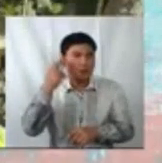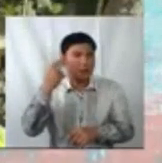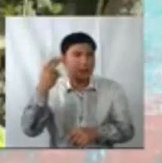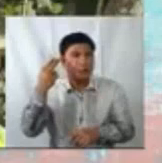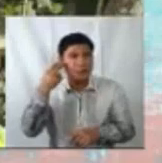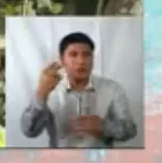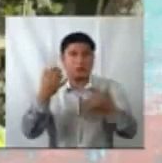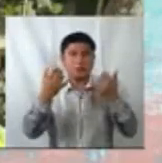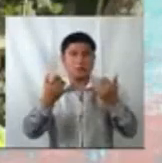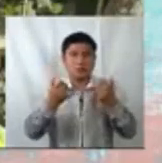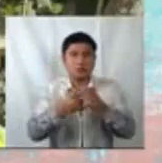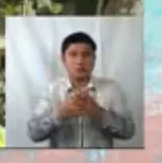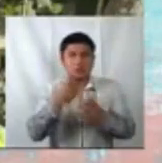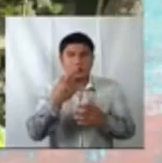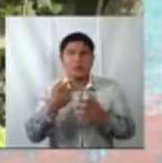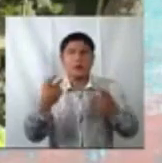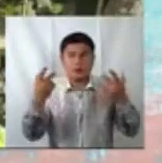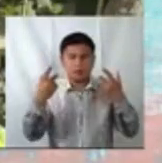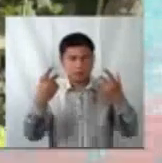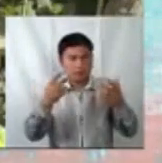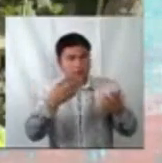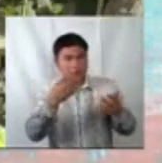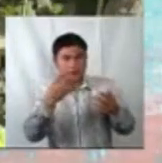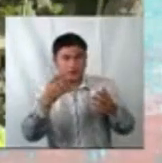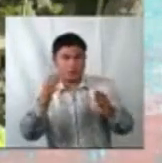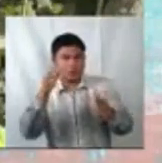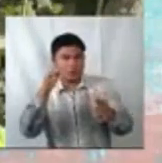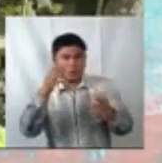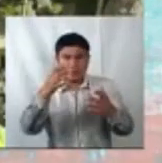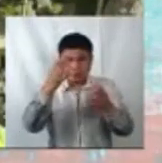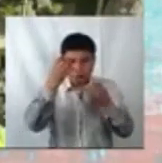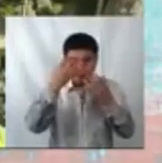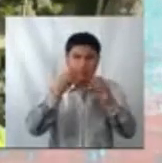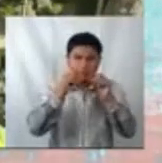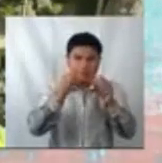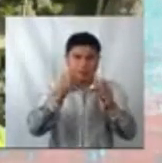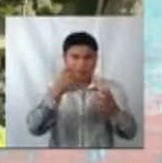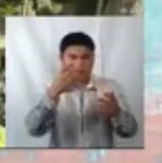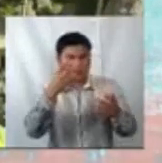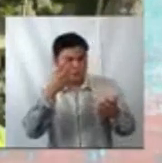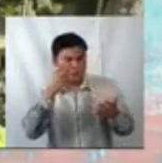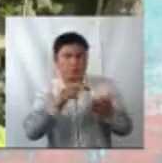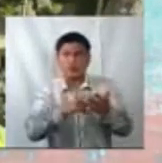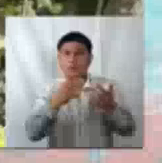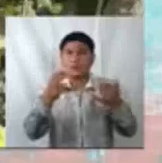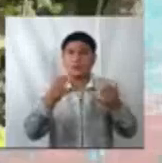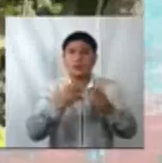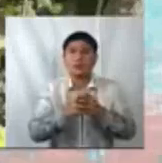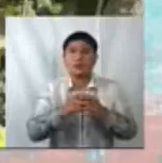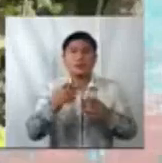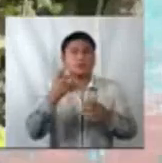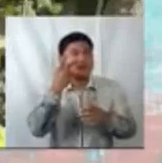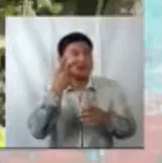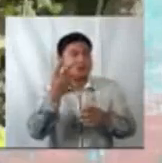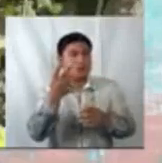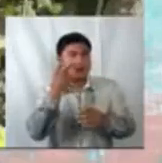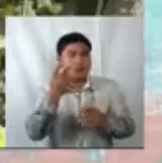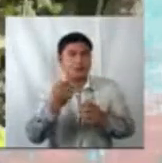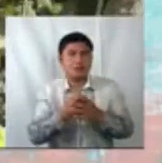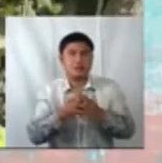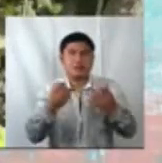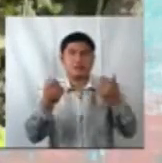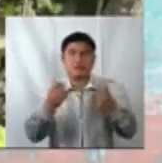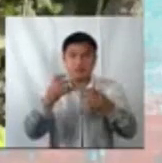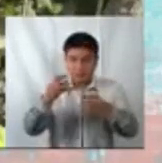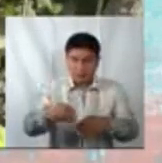do hereby recognize the independence of the Philippines." In the document, you do not see that it was granted